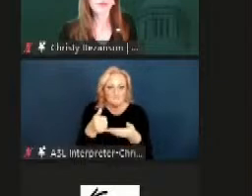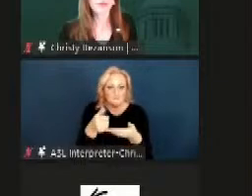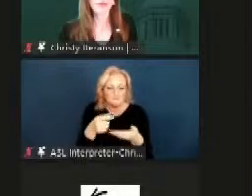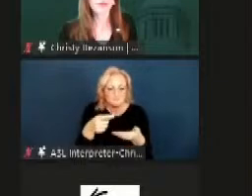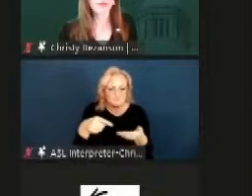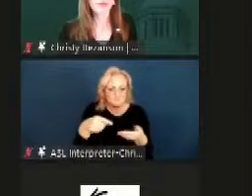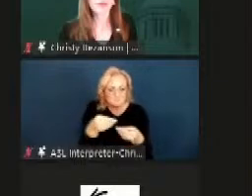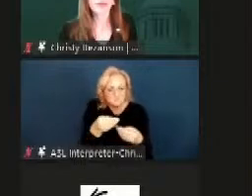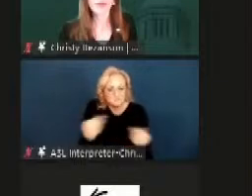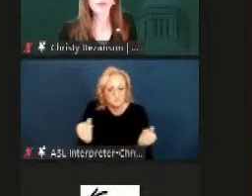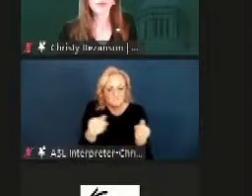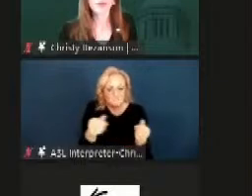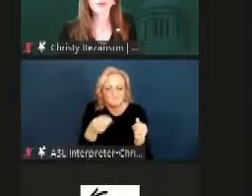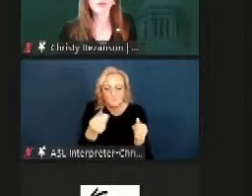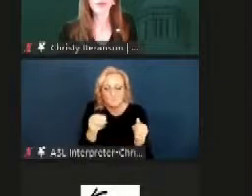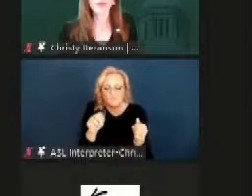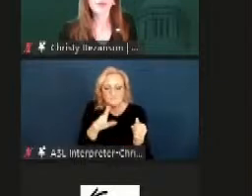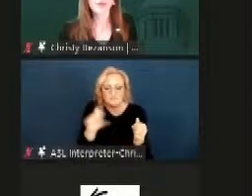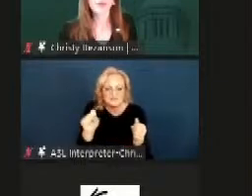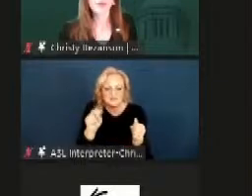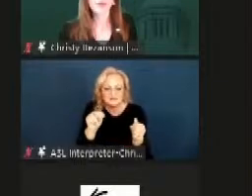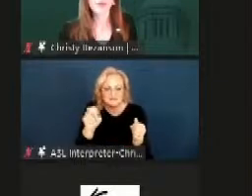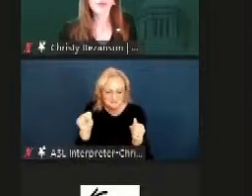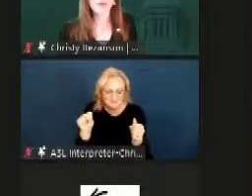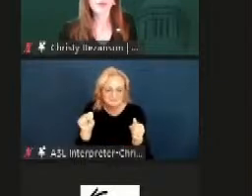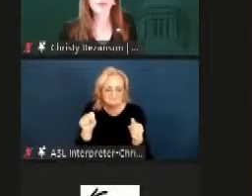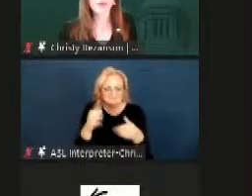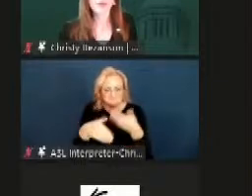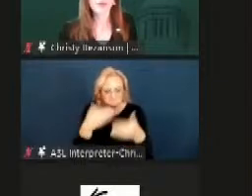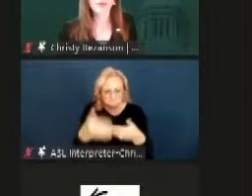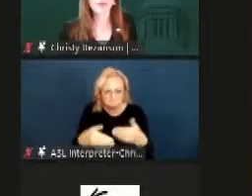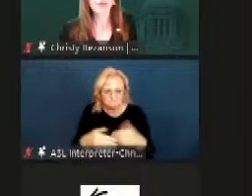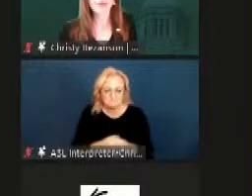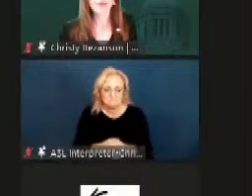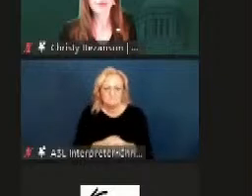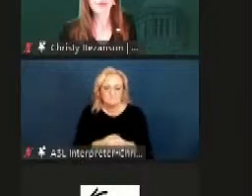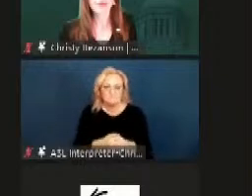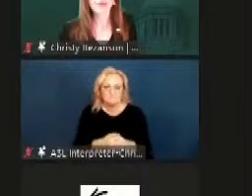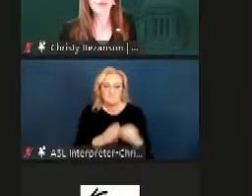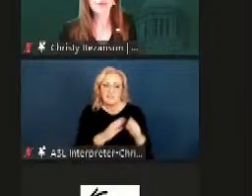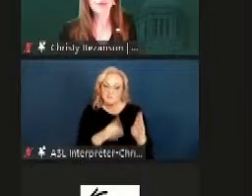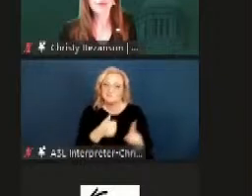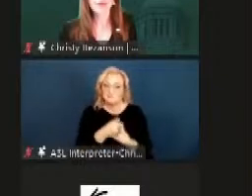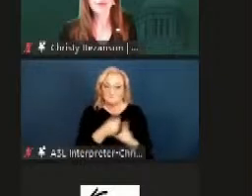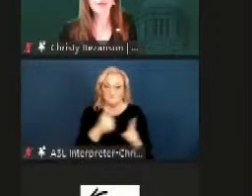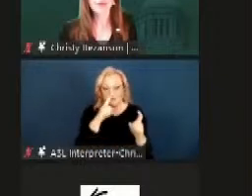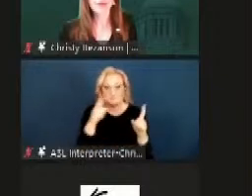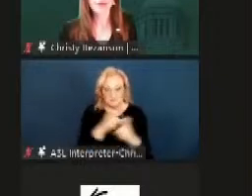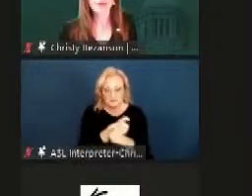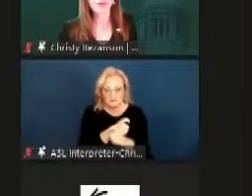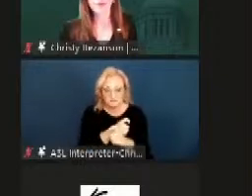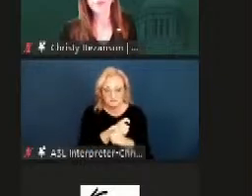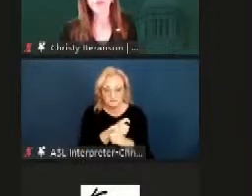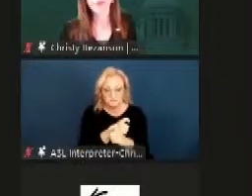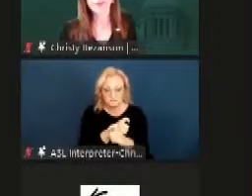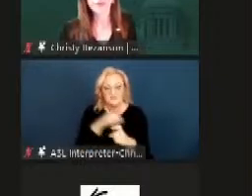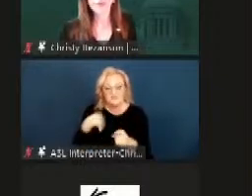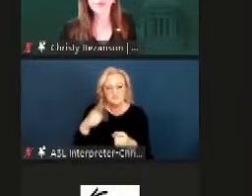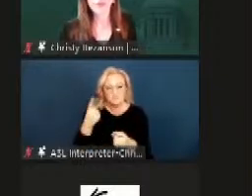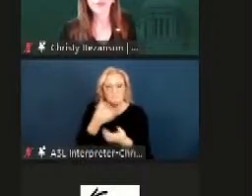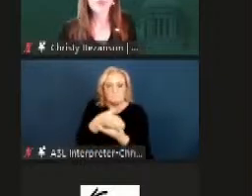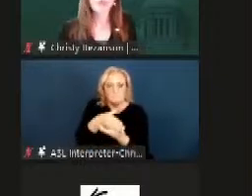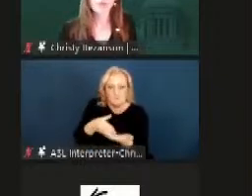homelessness over time. It's the one piece in this very complex puzzle of housing, and it's about what we can do